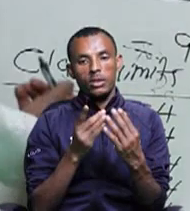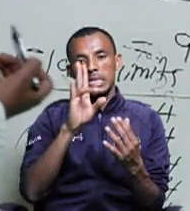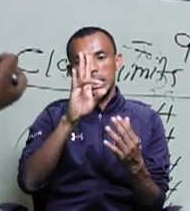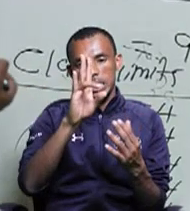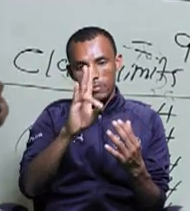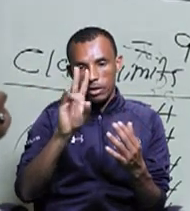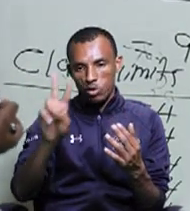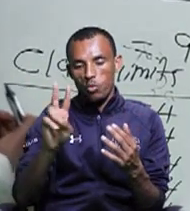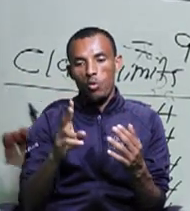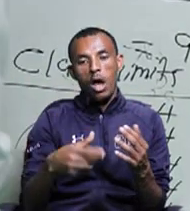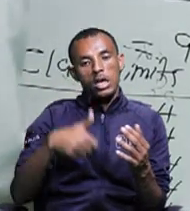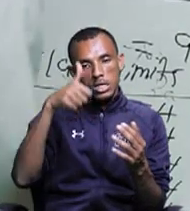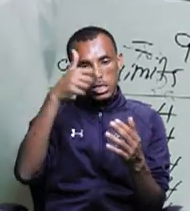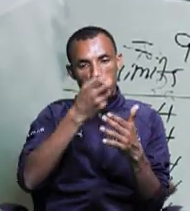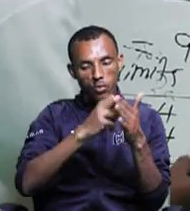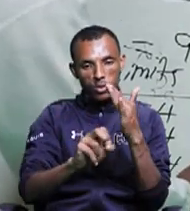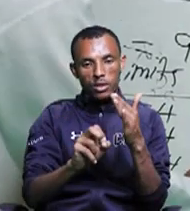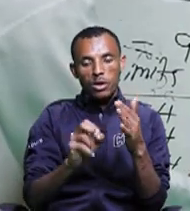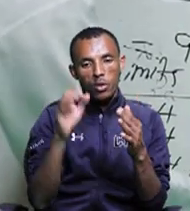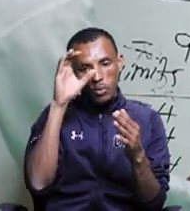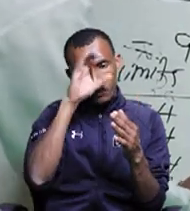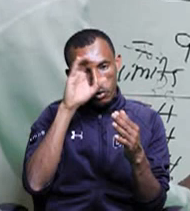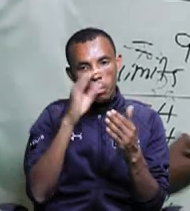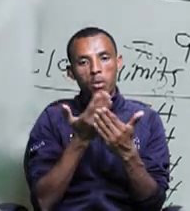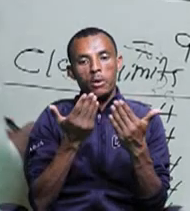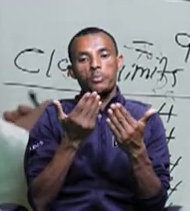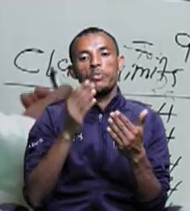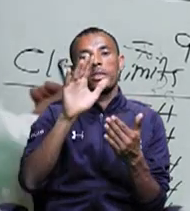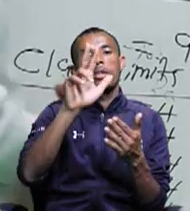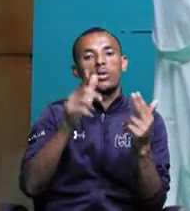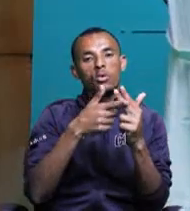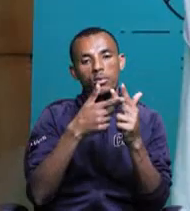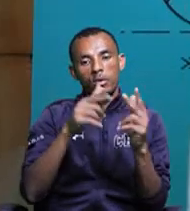72, it is another mark of a student which is found in the 3rd class.